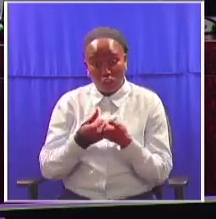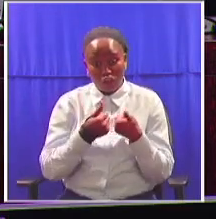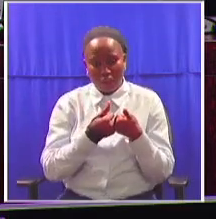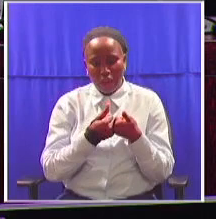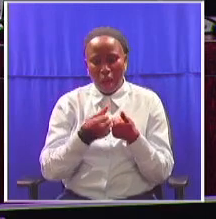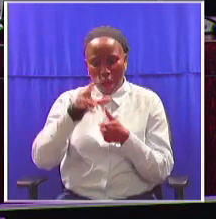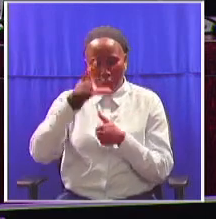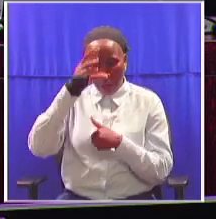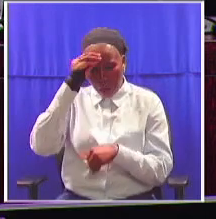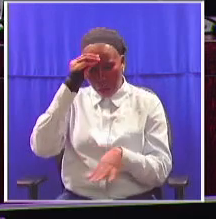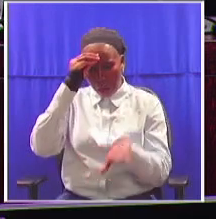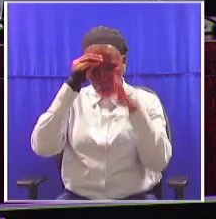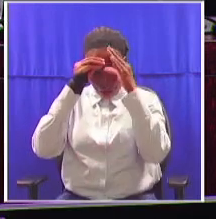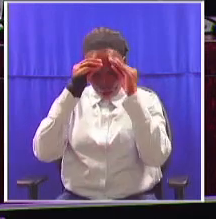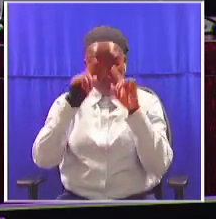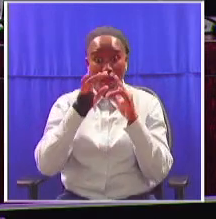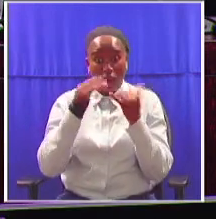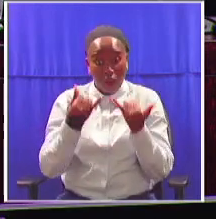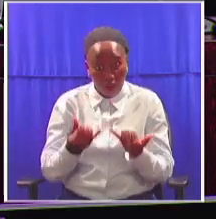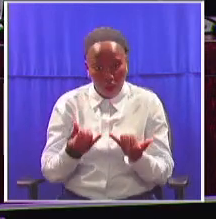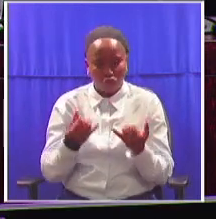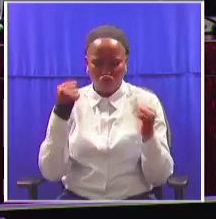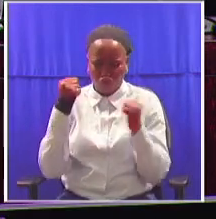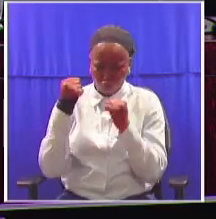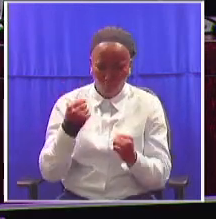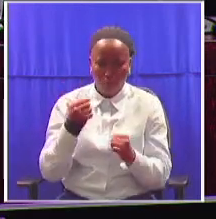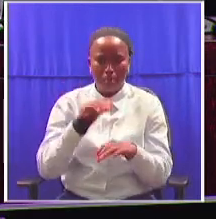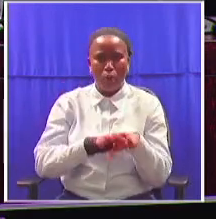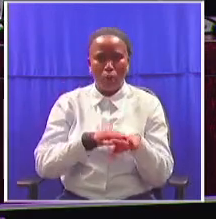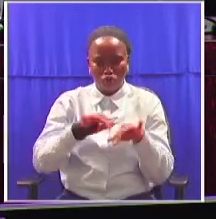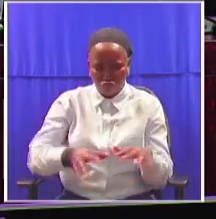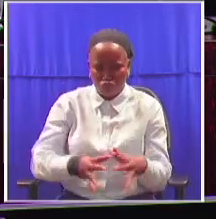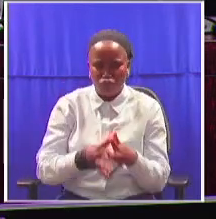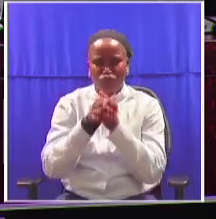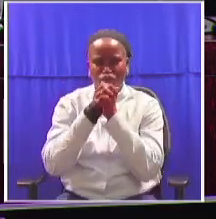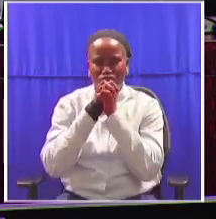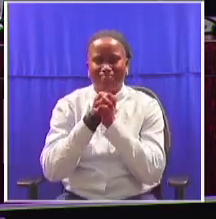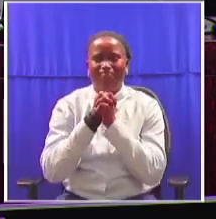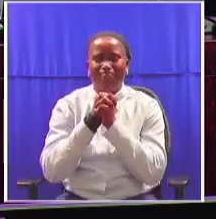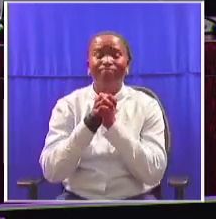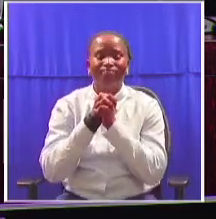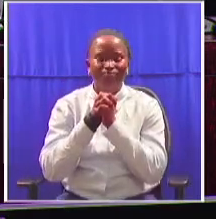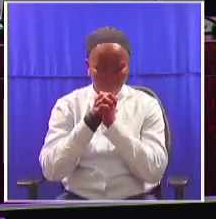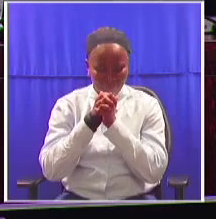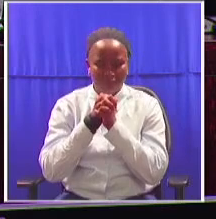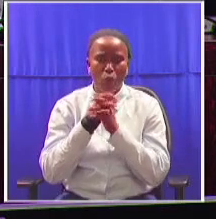stronger and more united. This time of crisis,